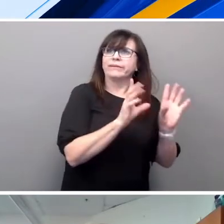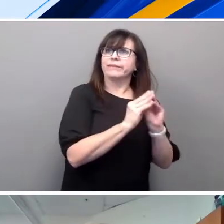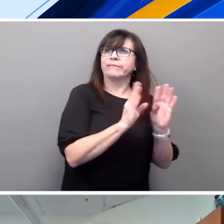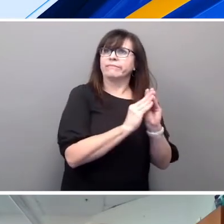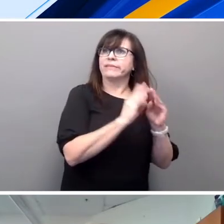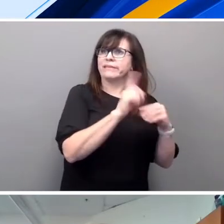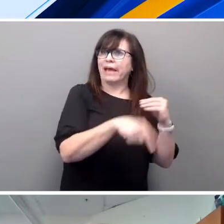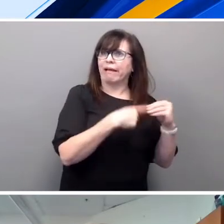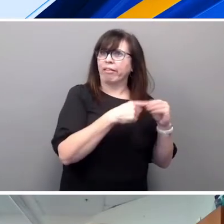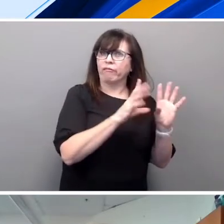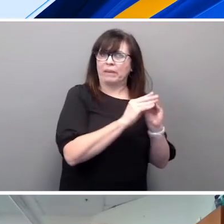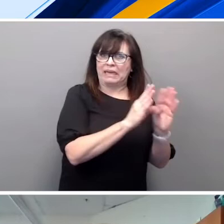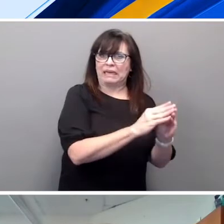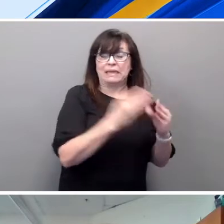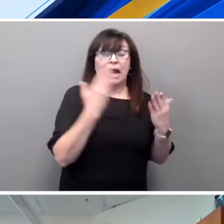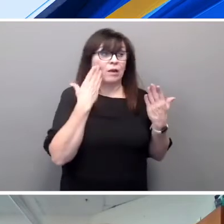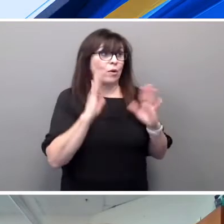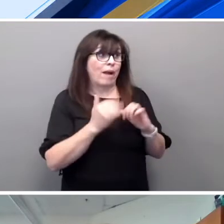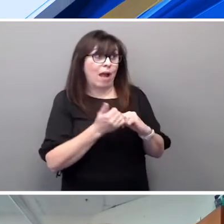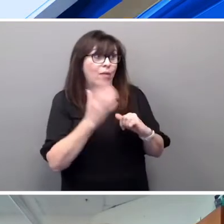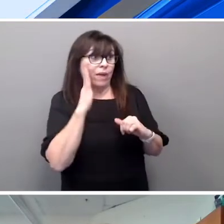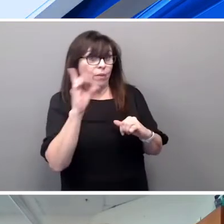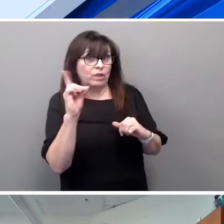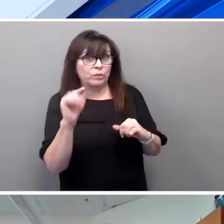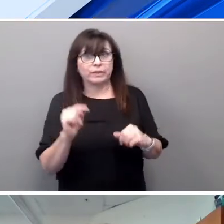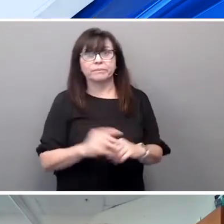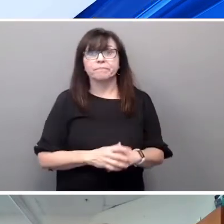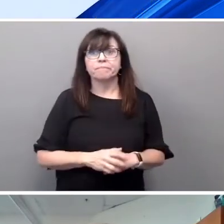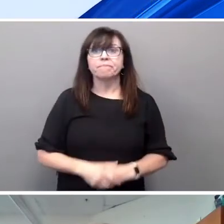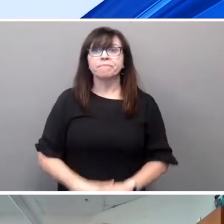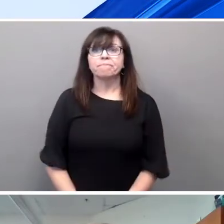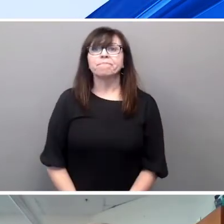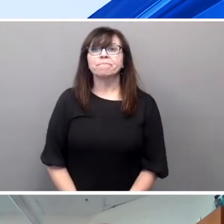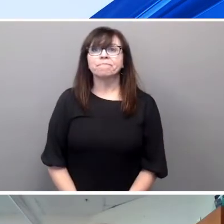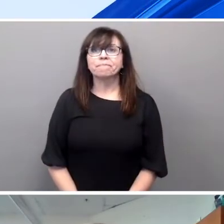And but I have no idea how they're going to do it.